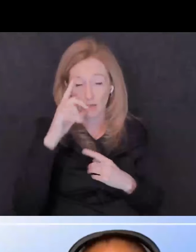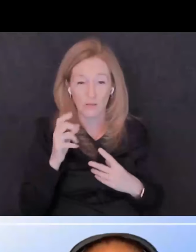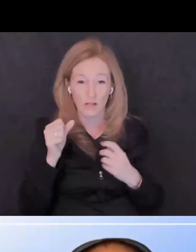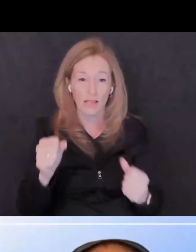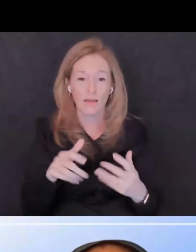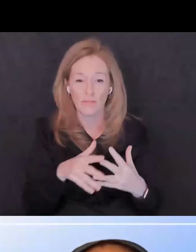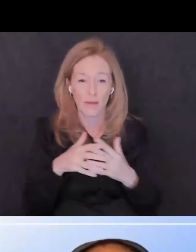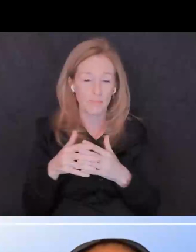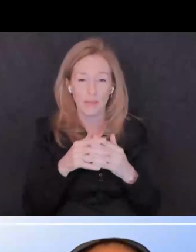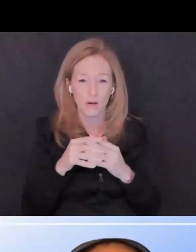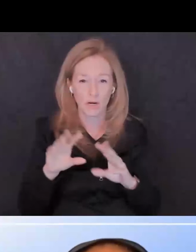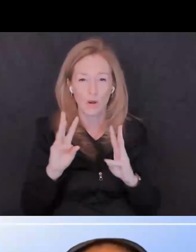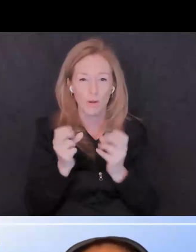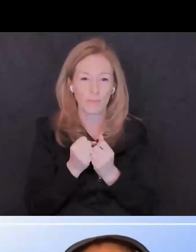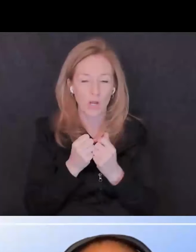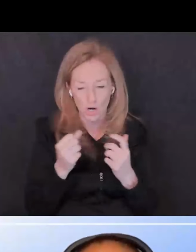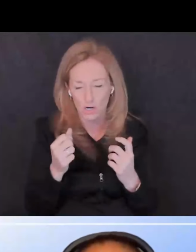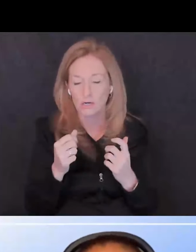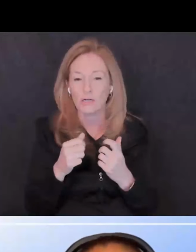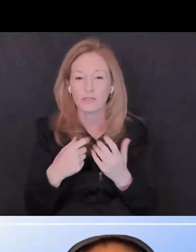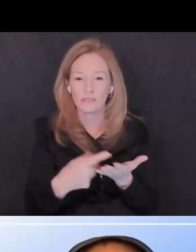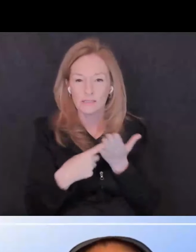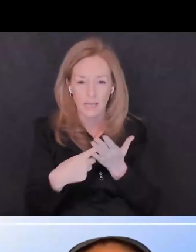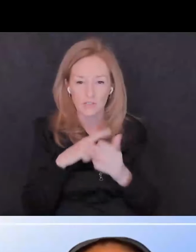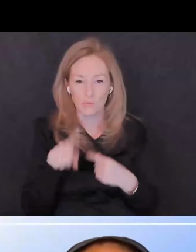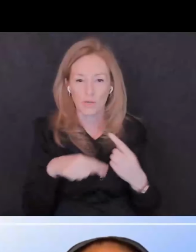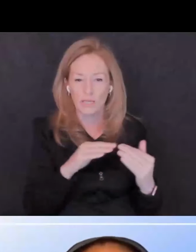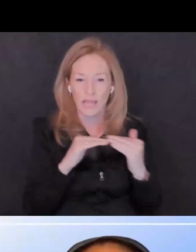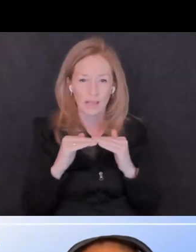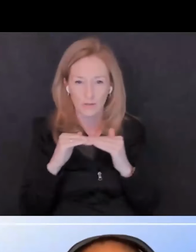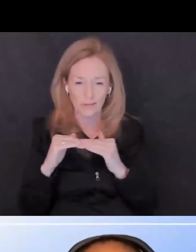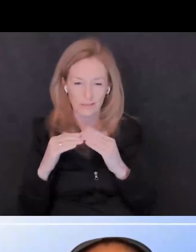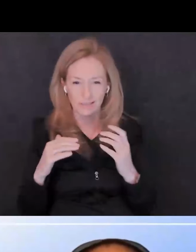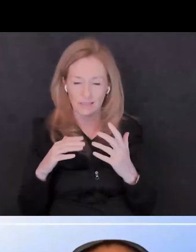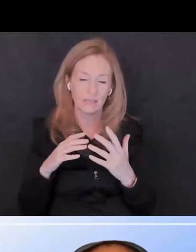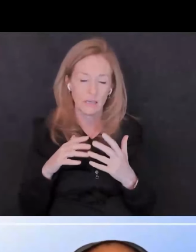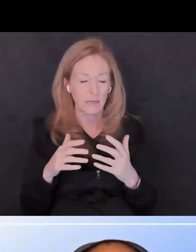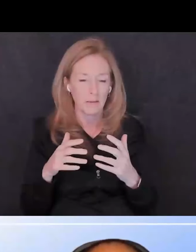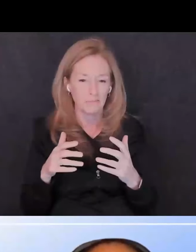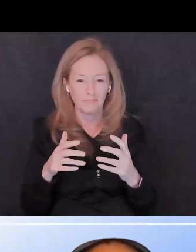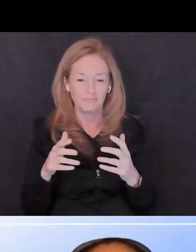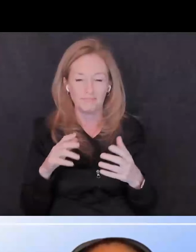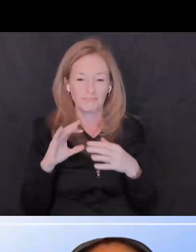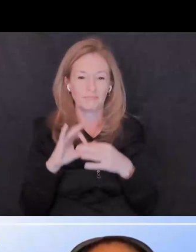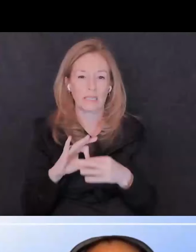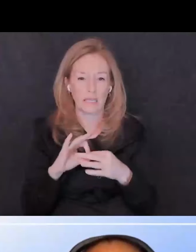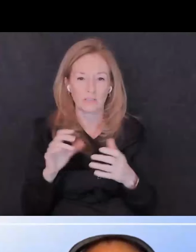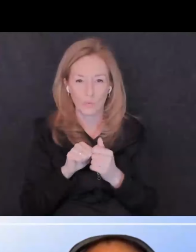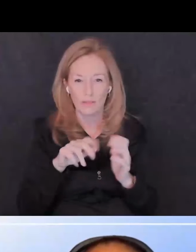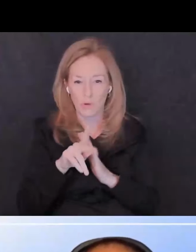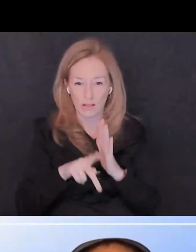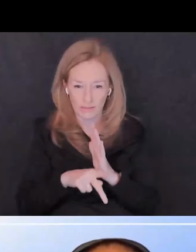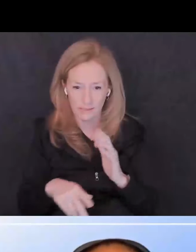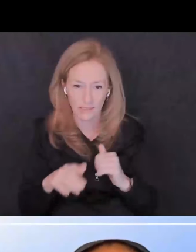discussion for when equity meets policy, attacks, impacts, and pushback to the question that we saw in the